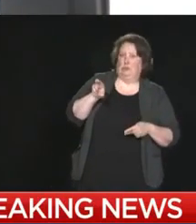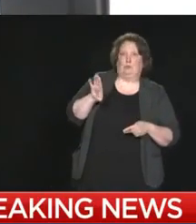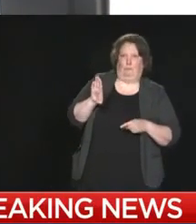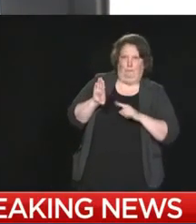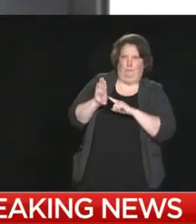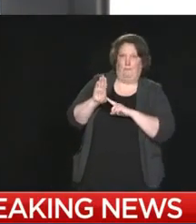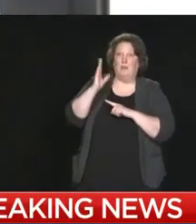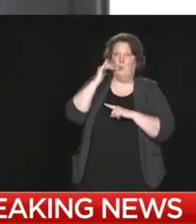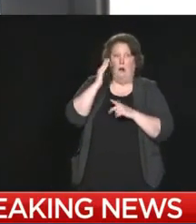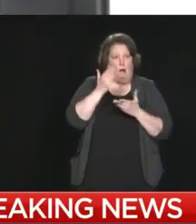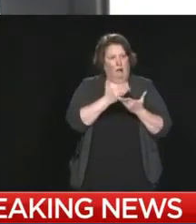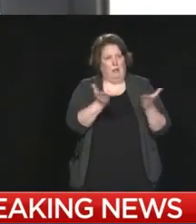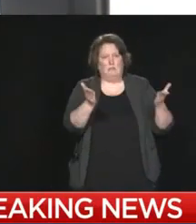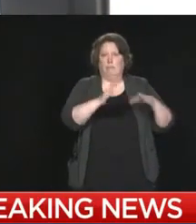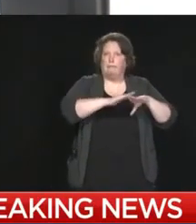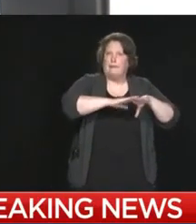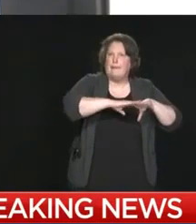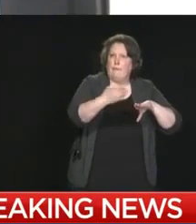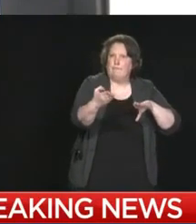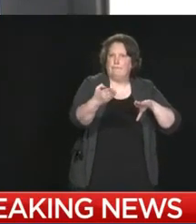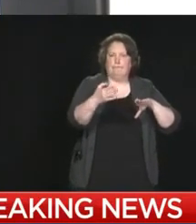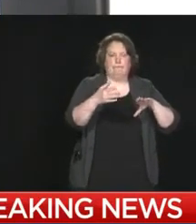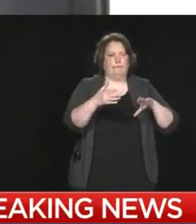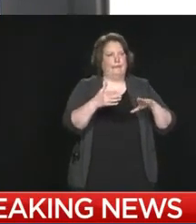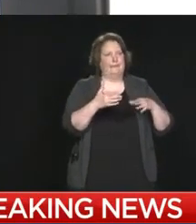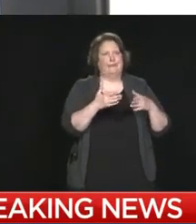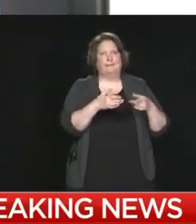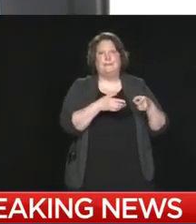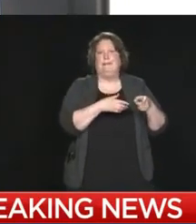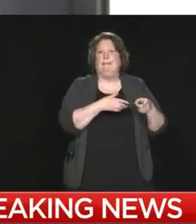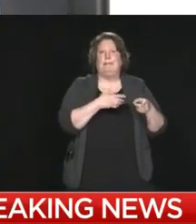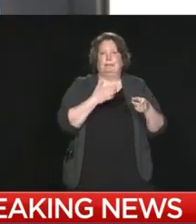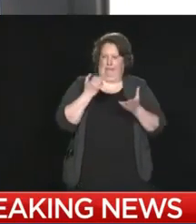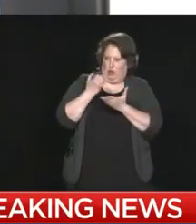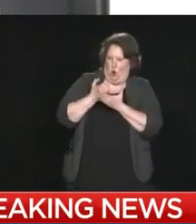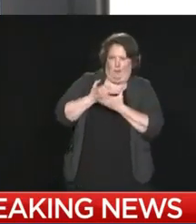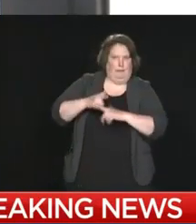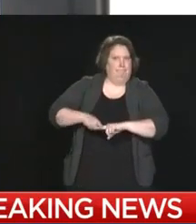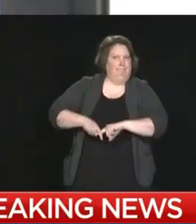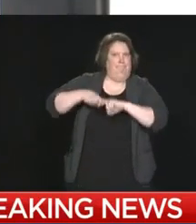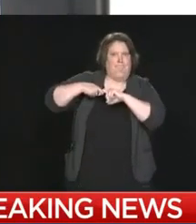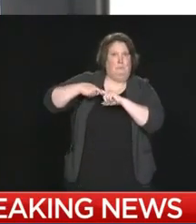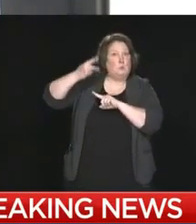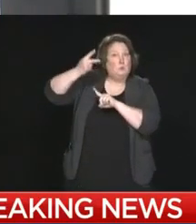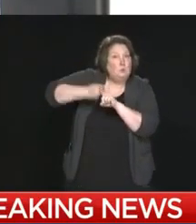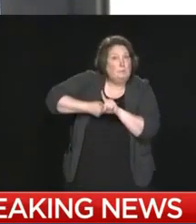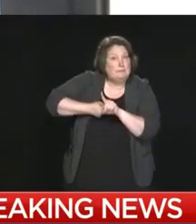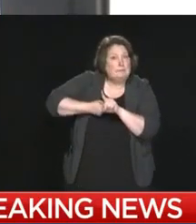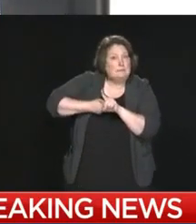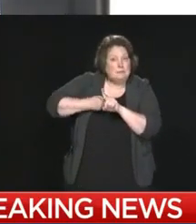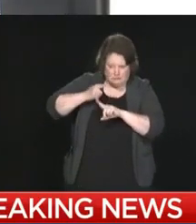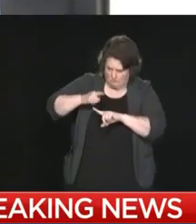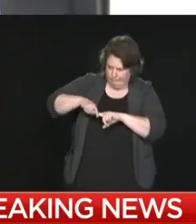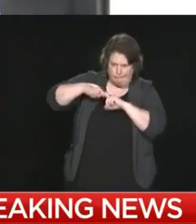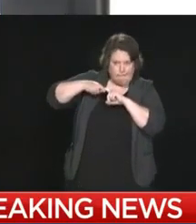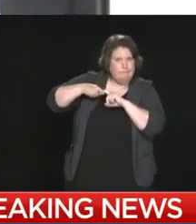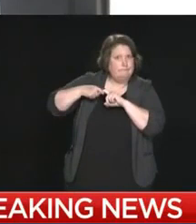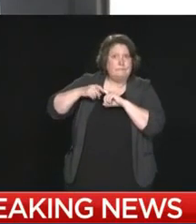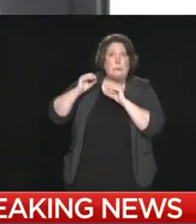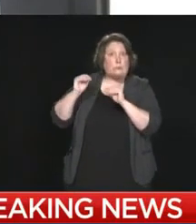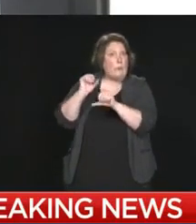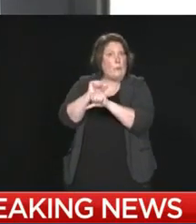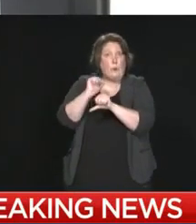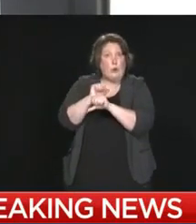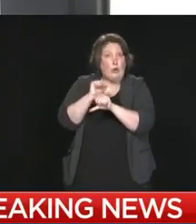jobs. The economy stopped for 2 months. and people